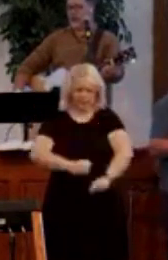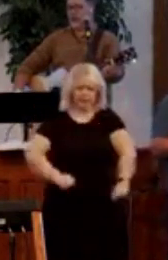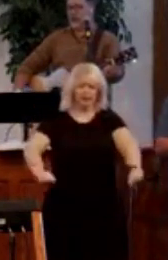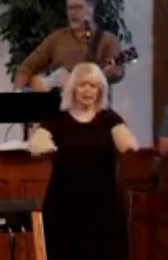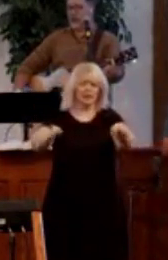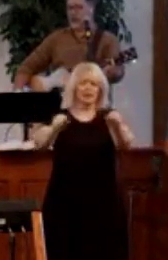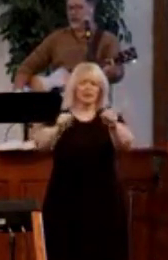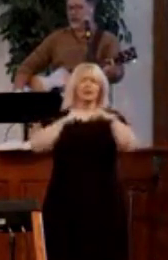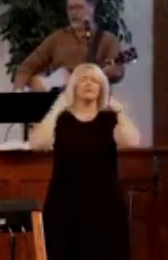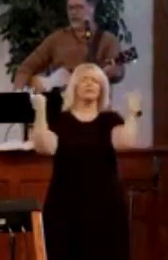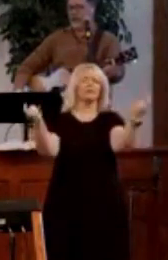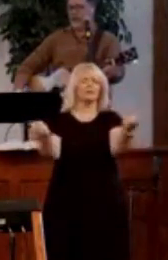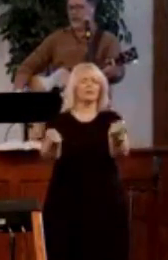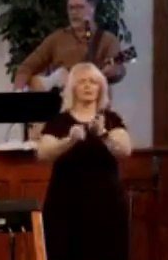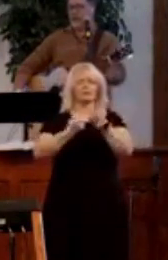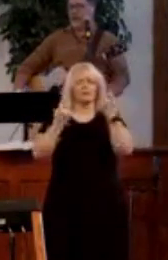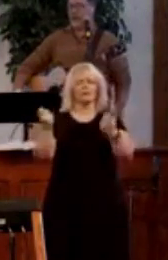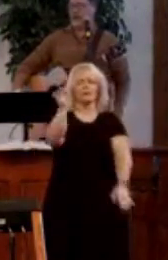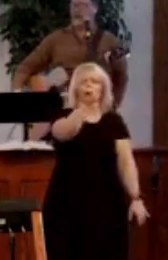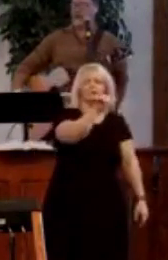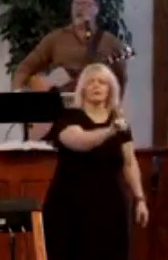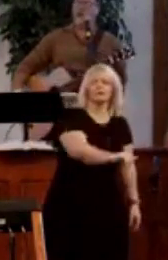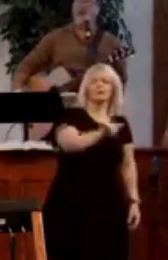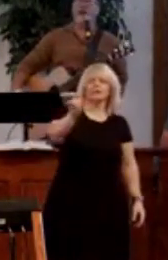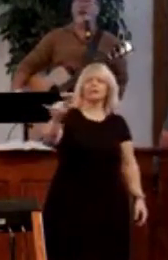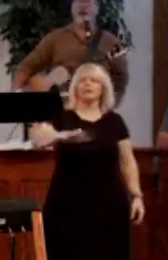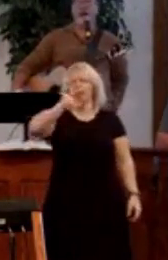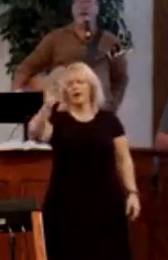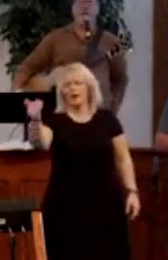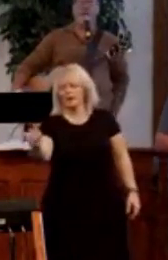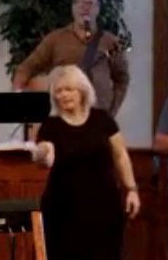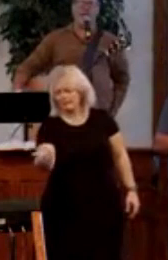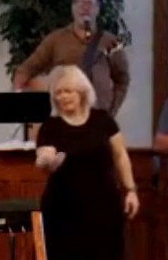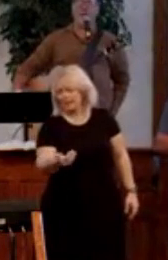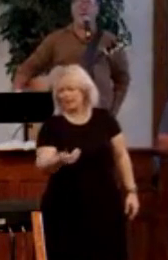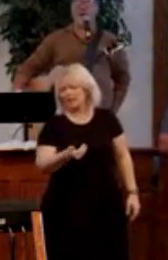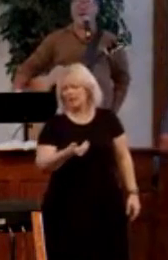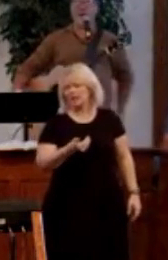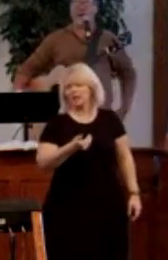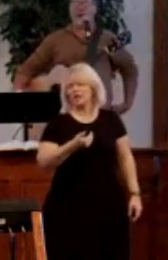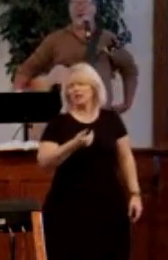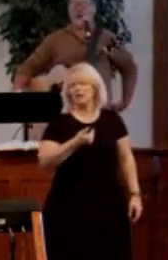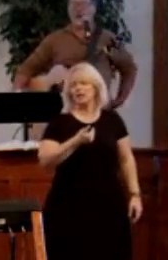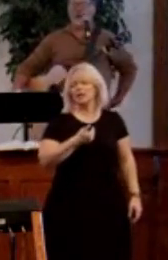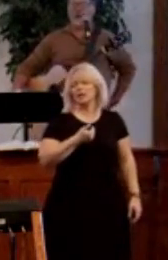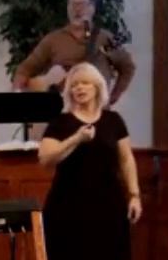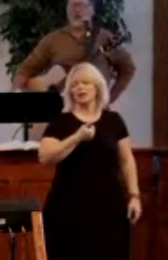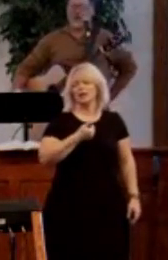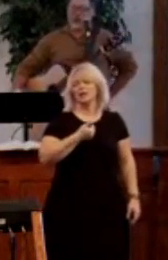that saved a wretch like me.